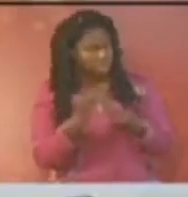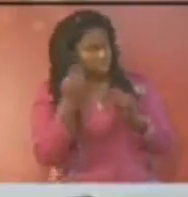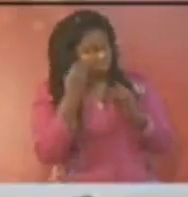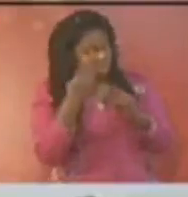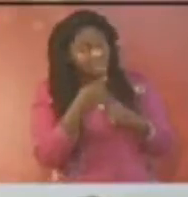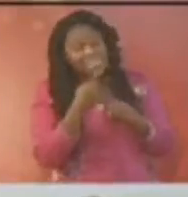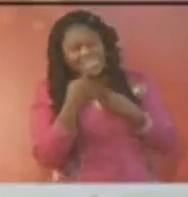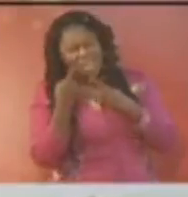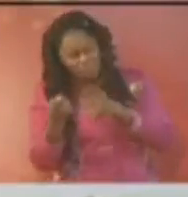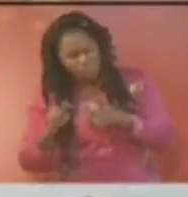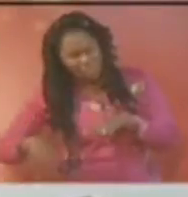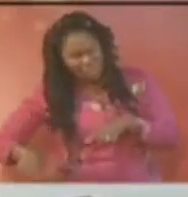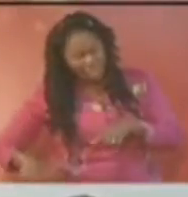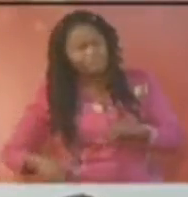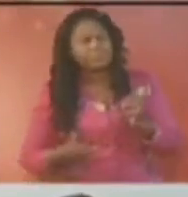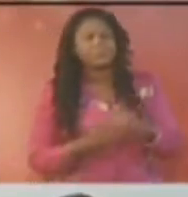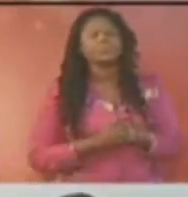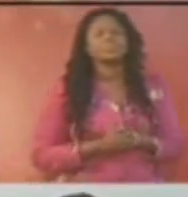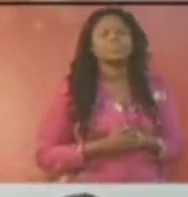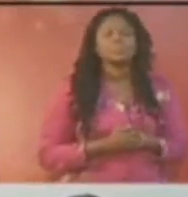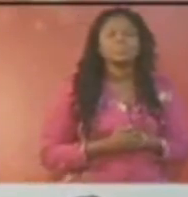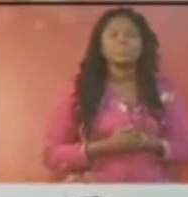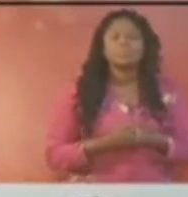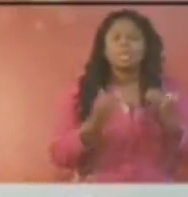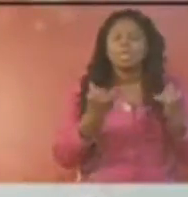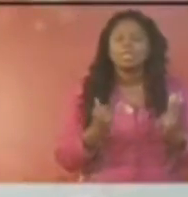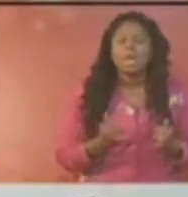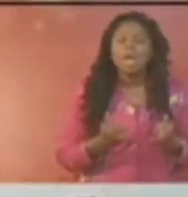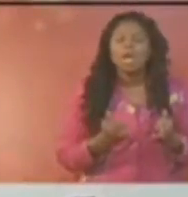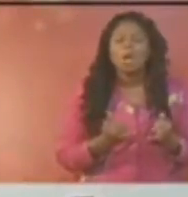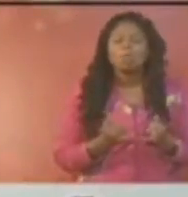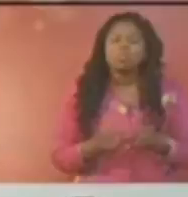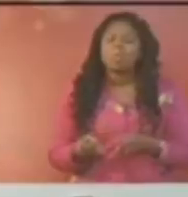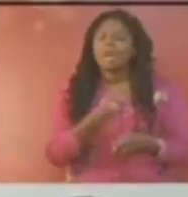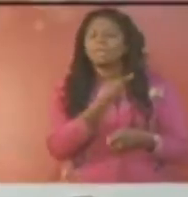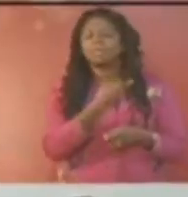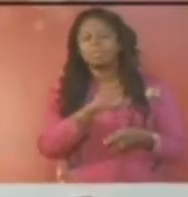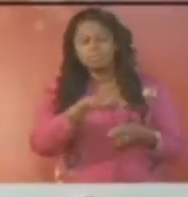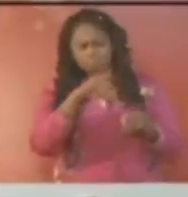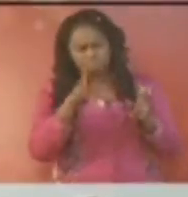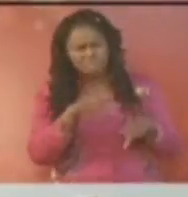Okay, we now go back to Ms. Bhavita Gopal Chanson.